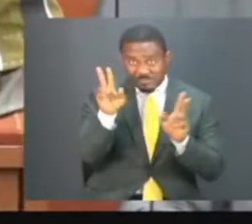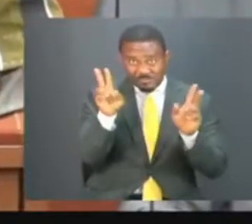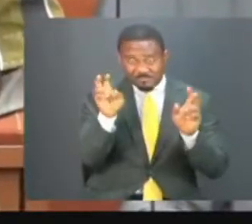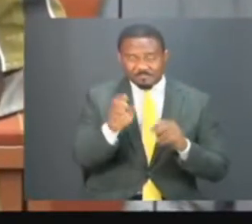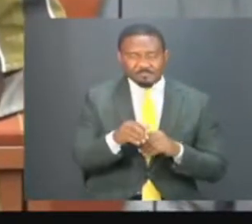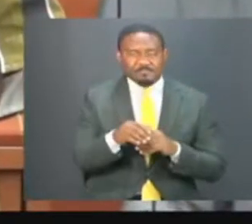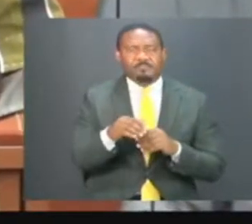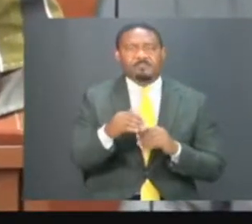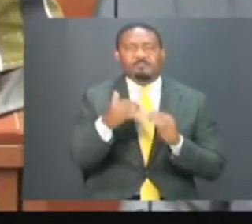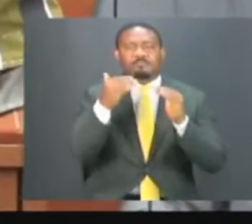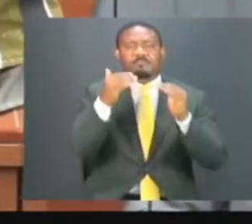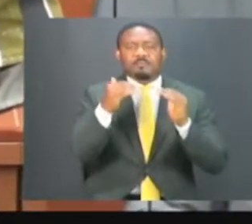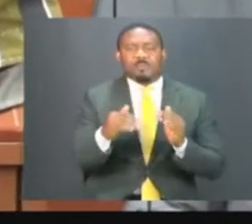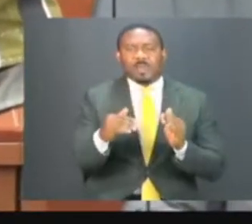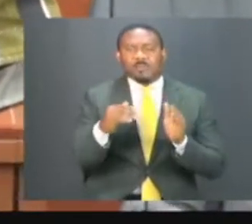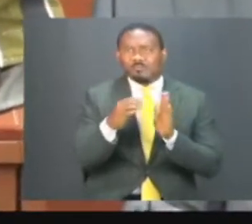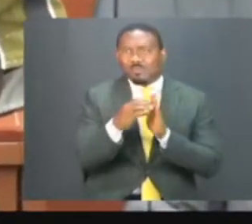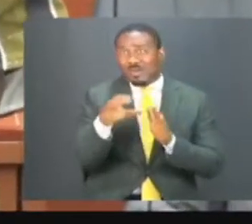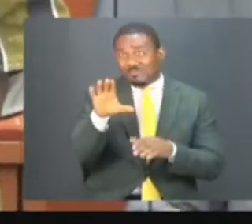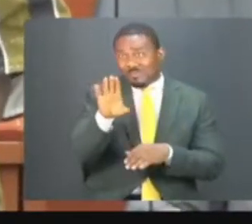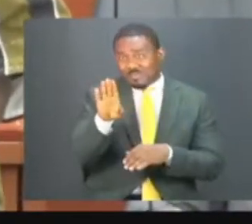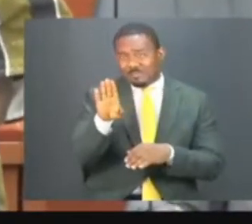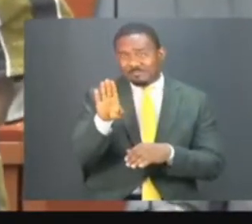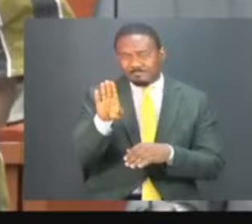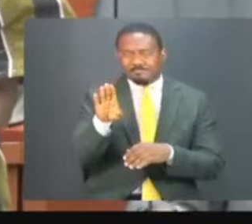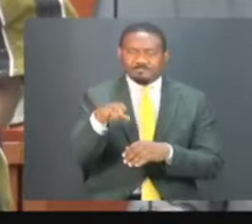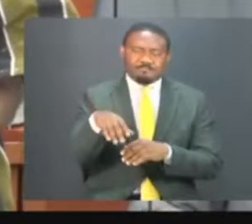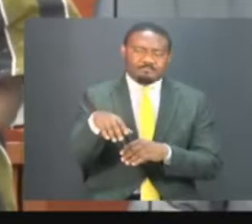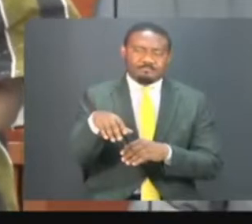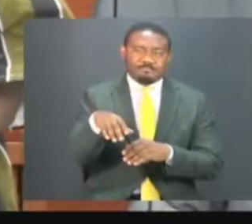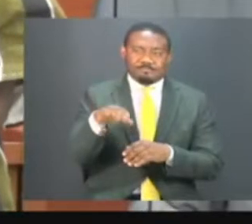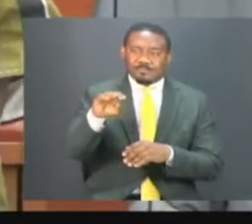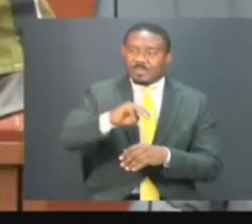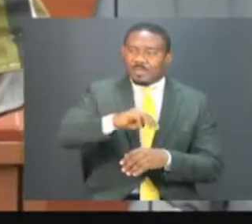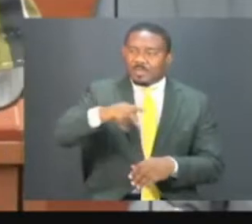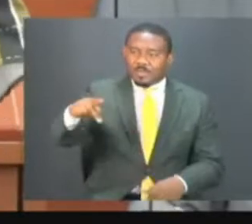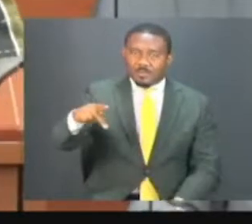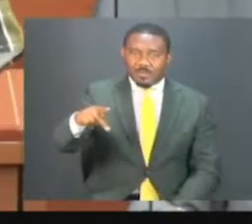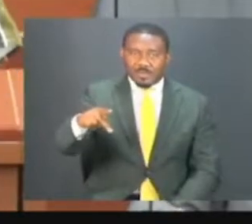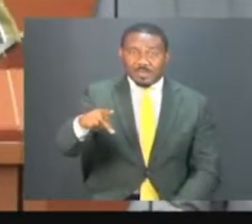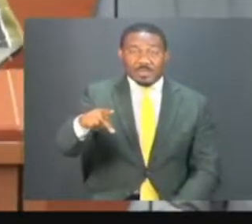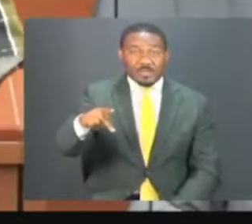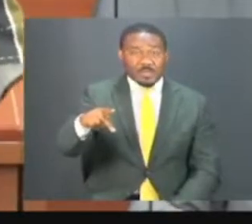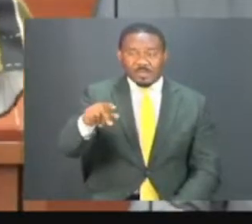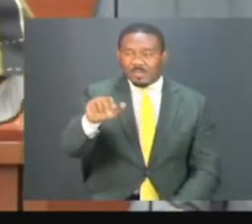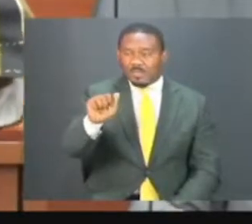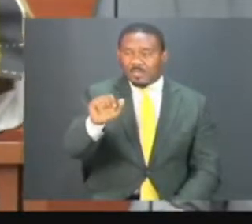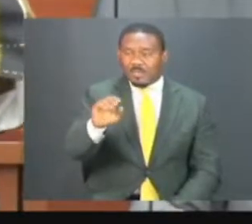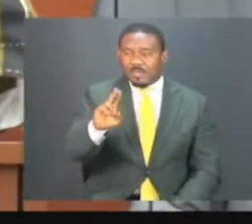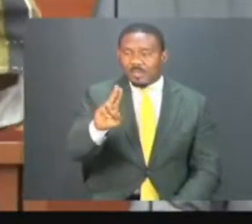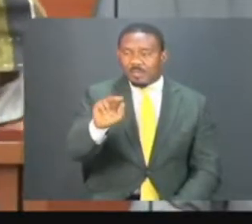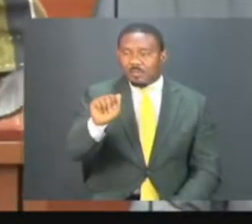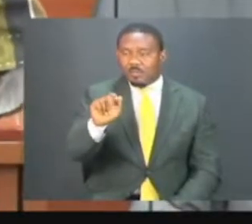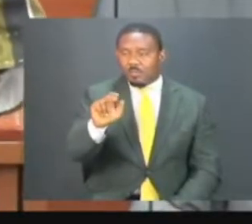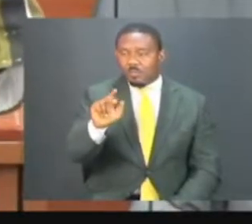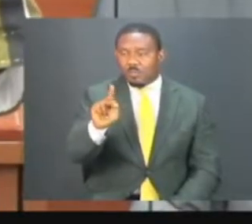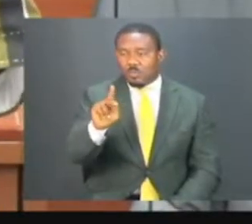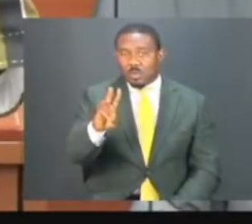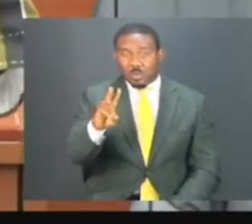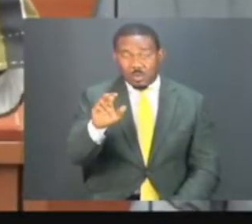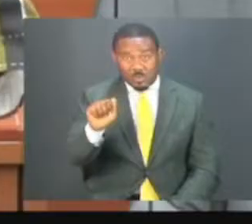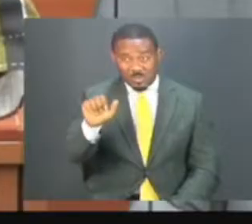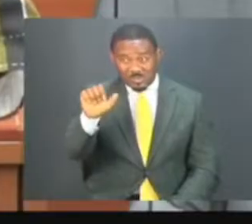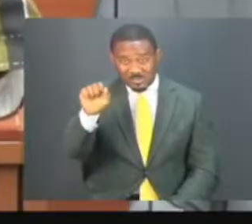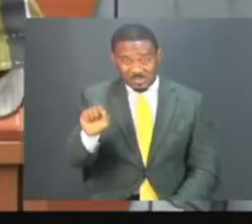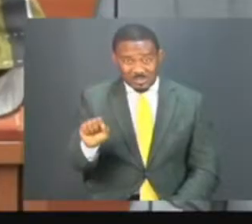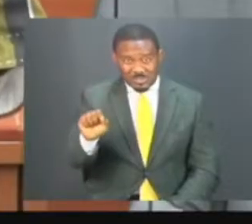paragraph B, the Honorable Member for Obakwa South, Dr. Kinsley Ajaman. The Ajaman here ends